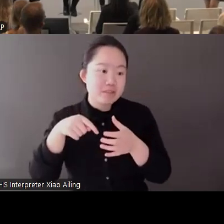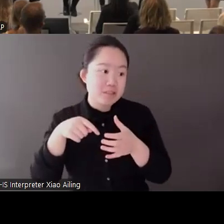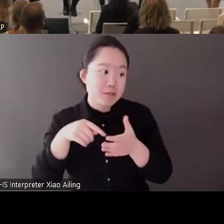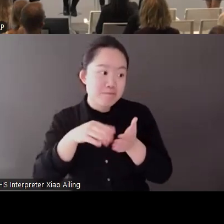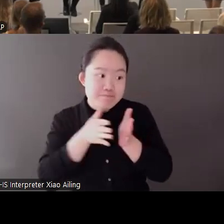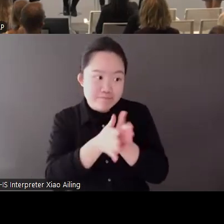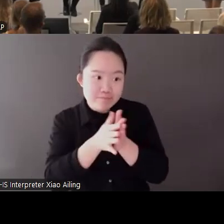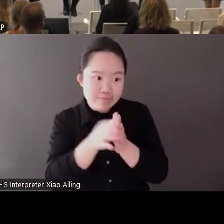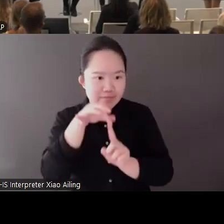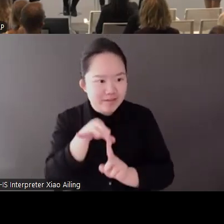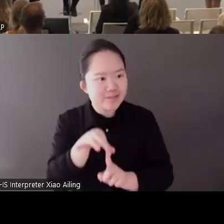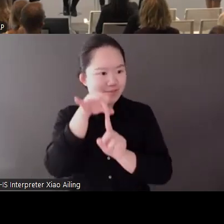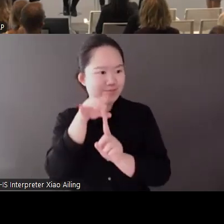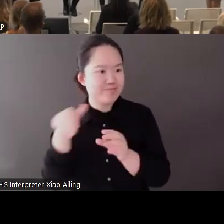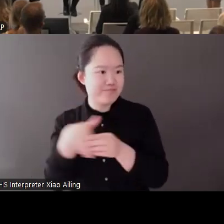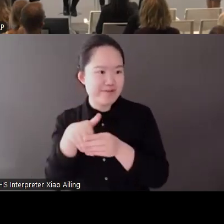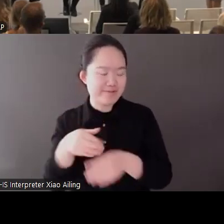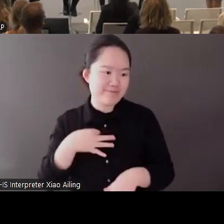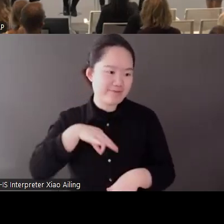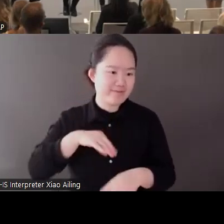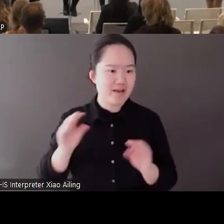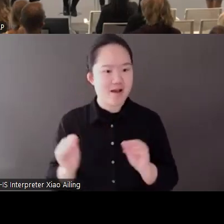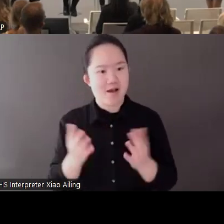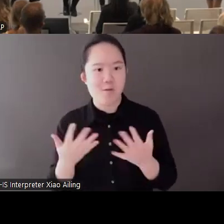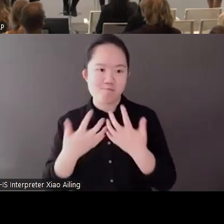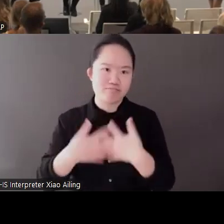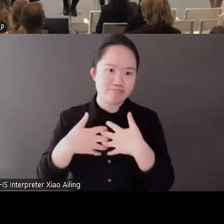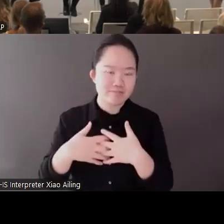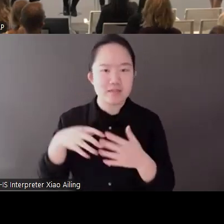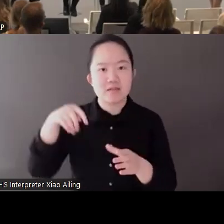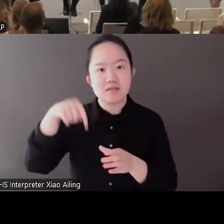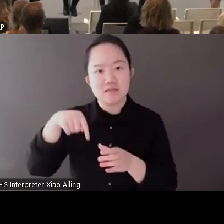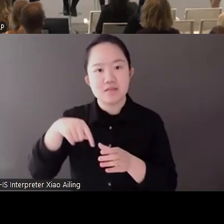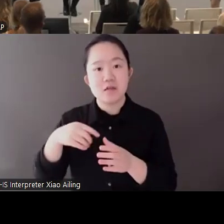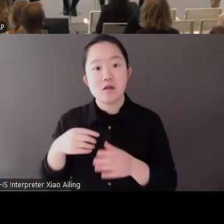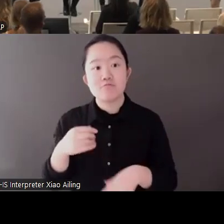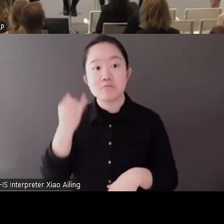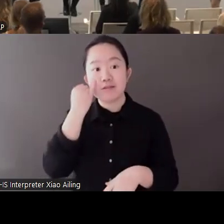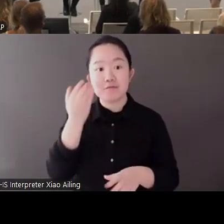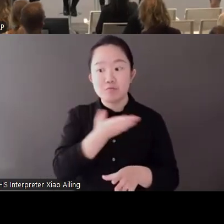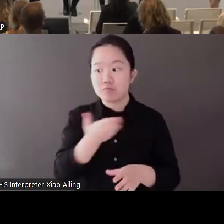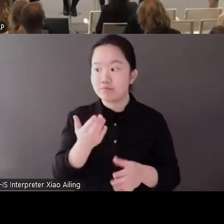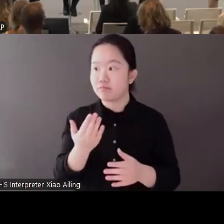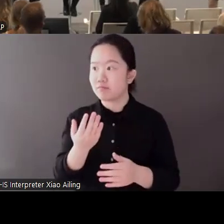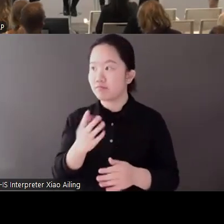part of the member benefits. Whereas when you may be new to the accessibility world, then the member benefits may